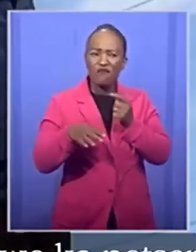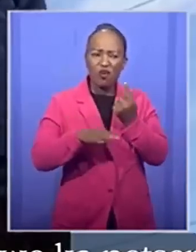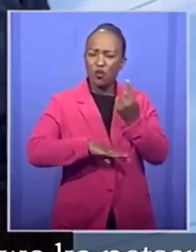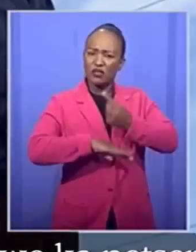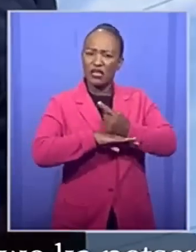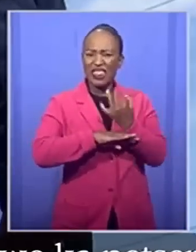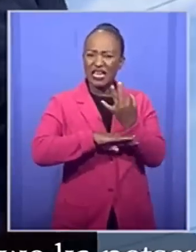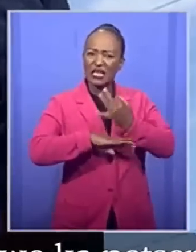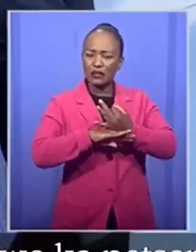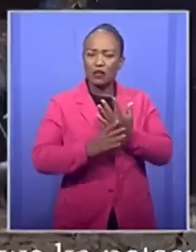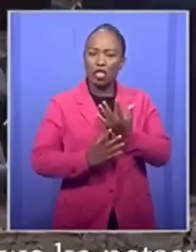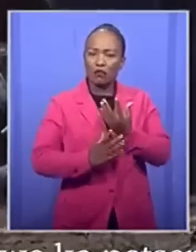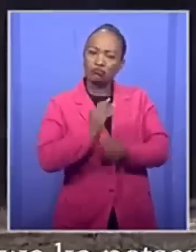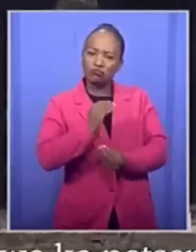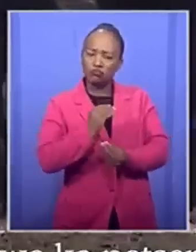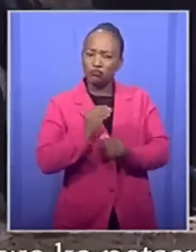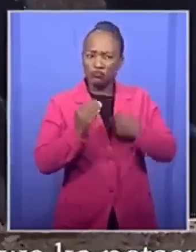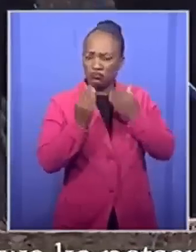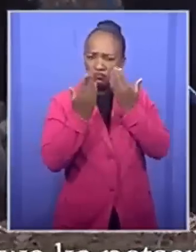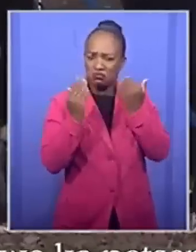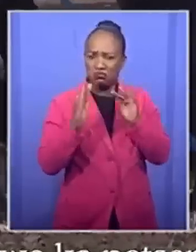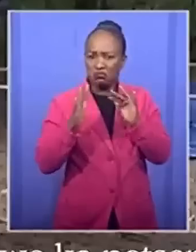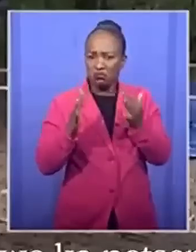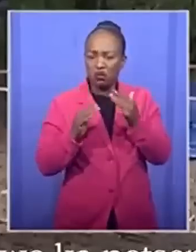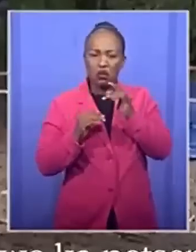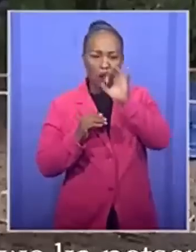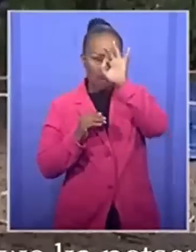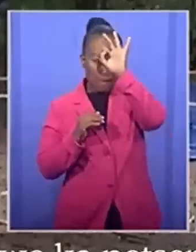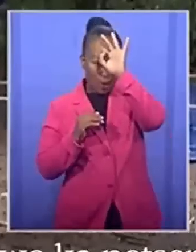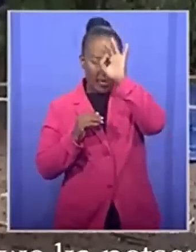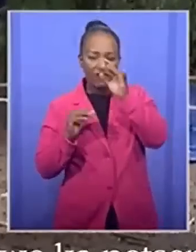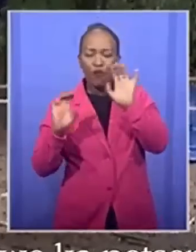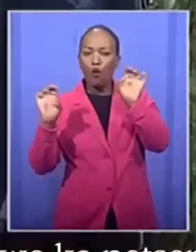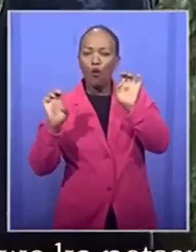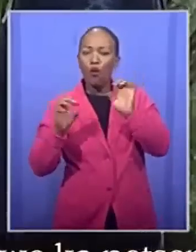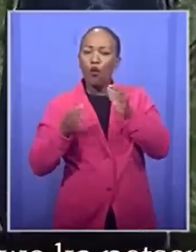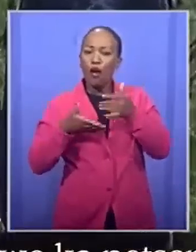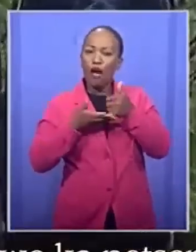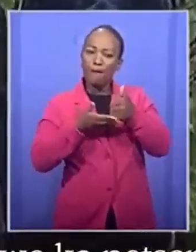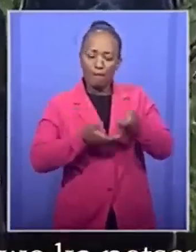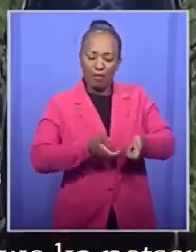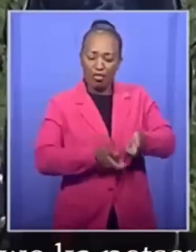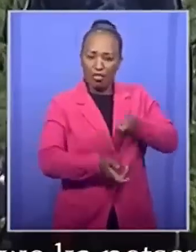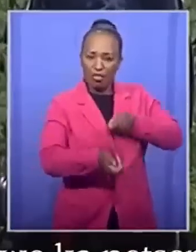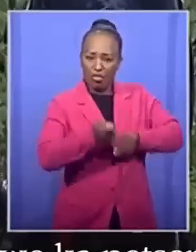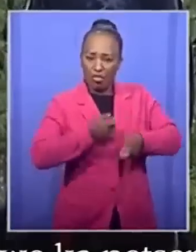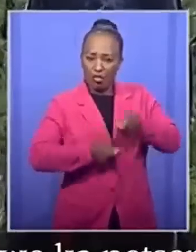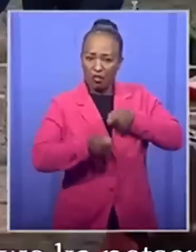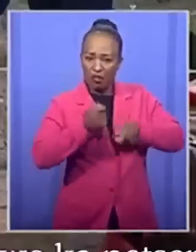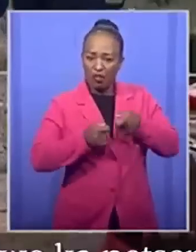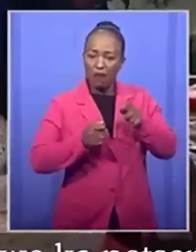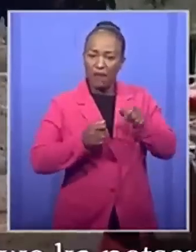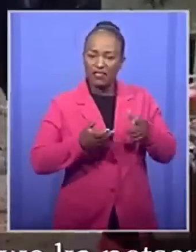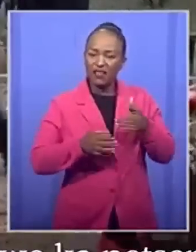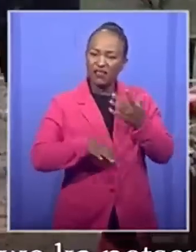mararo a fetileng lekala la pholoso la sepolesa le ile la bitsetswa sebakeng sena le hona ho ntsha mofu ka hare mokoti ona ka morao